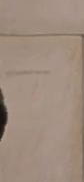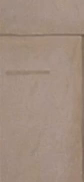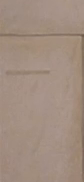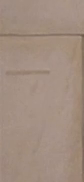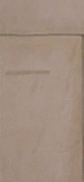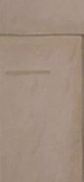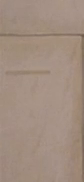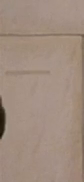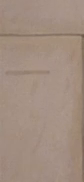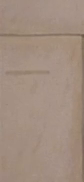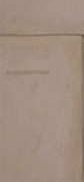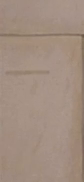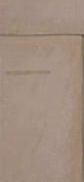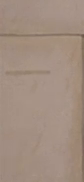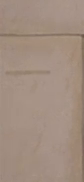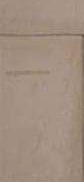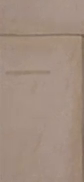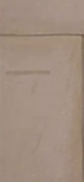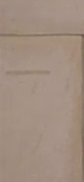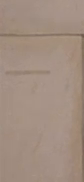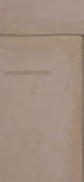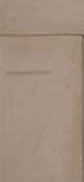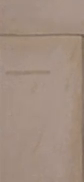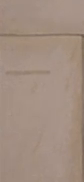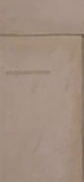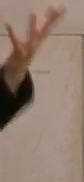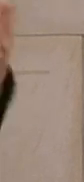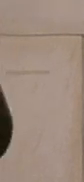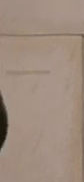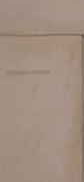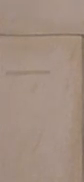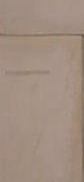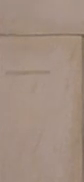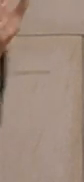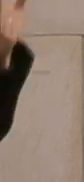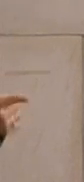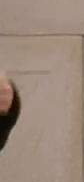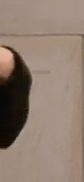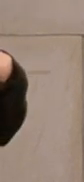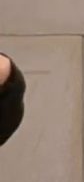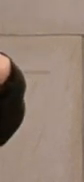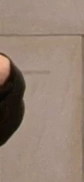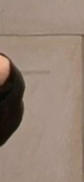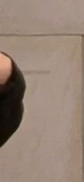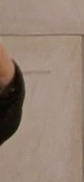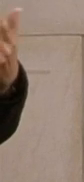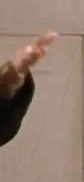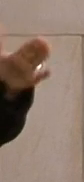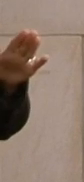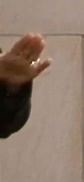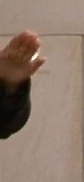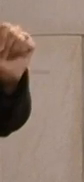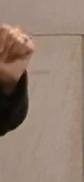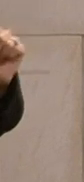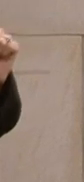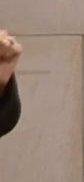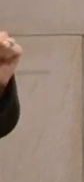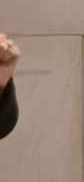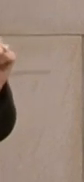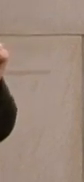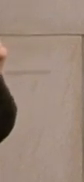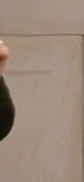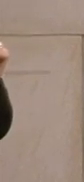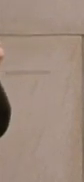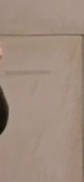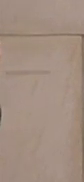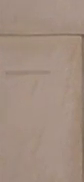be challenged and worrying a lot that if something were to happen to me, it was by no means certain that Robin or our daughter